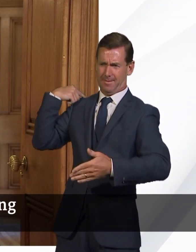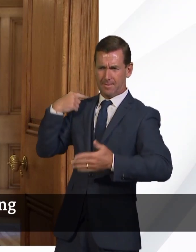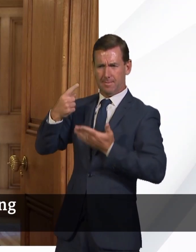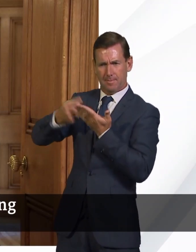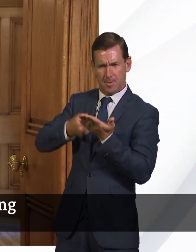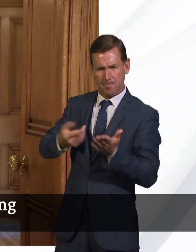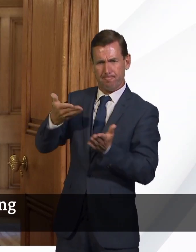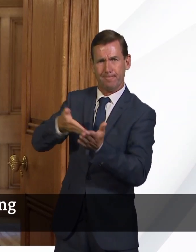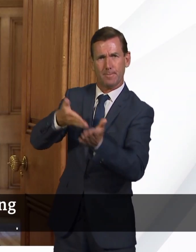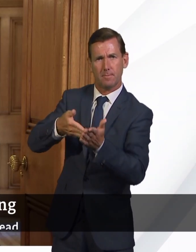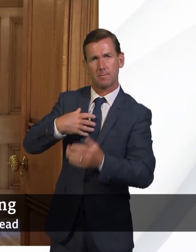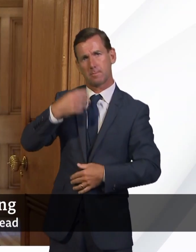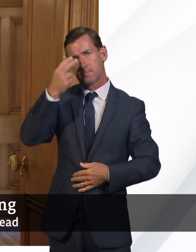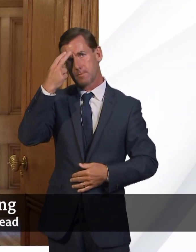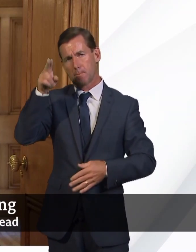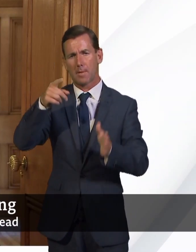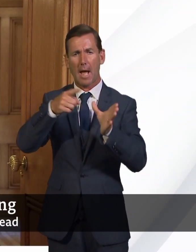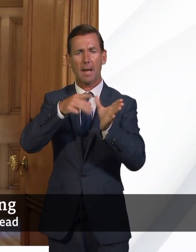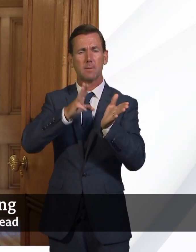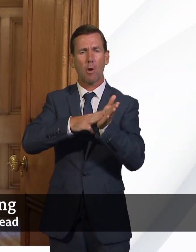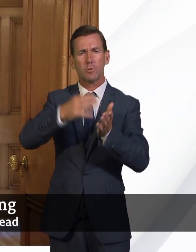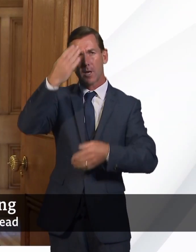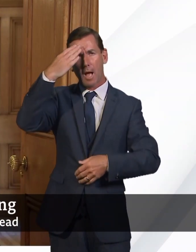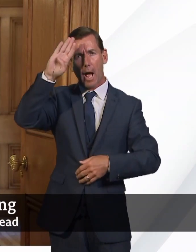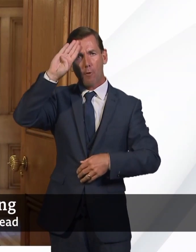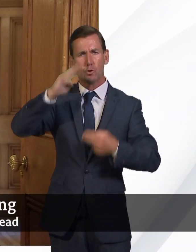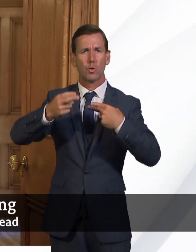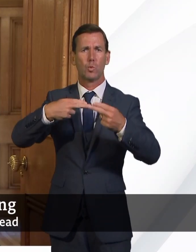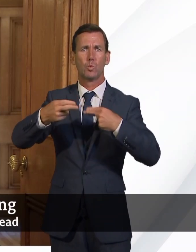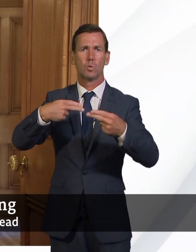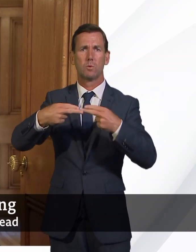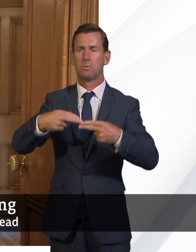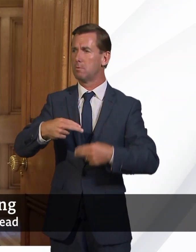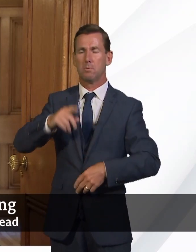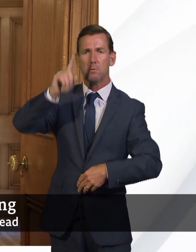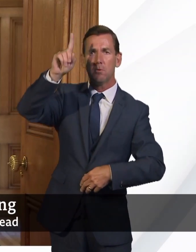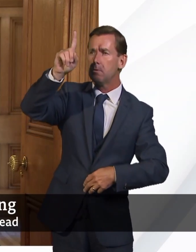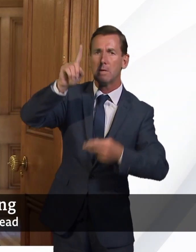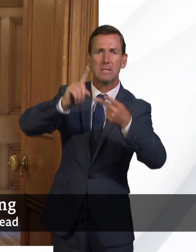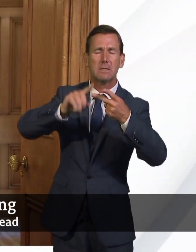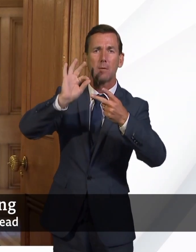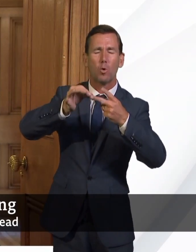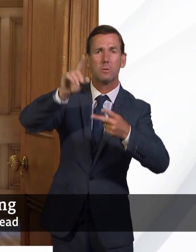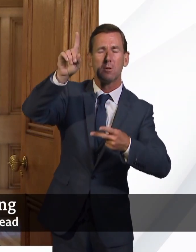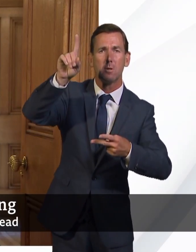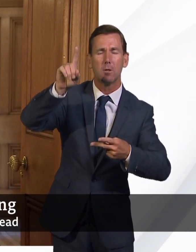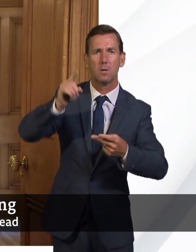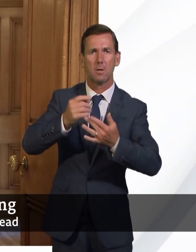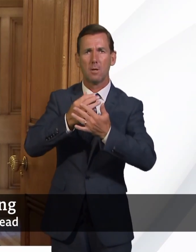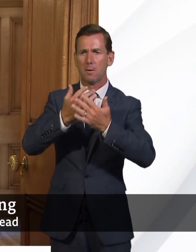Alison Morris from the Irish News. Just on another point of transparency, a lot of relatives have told